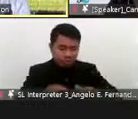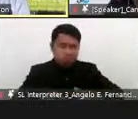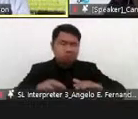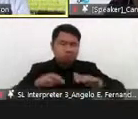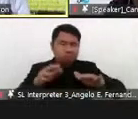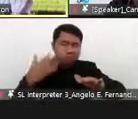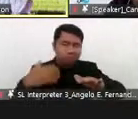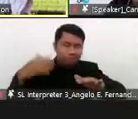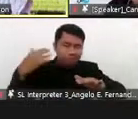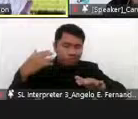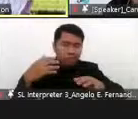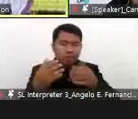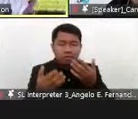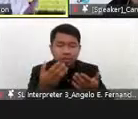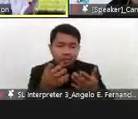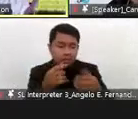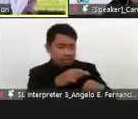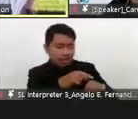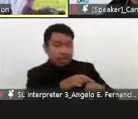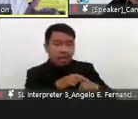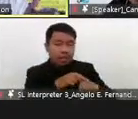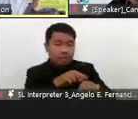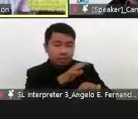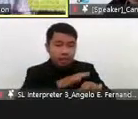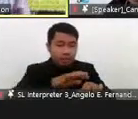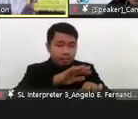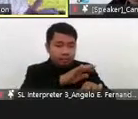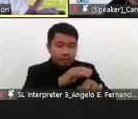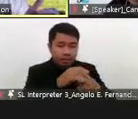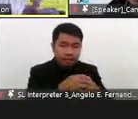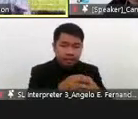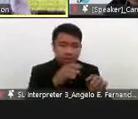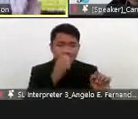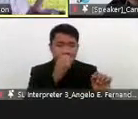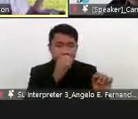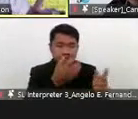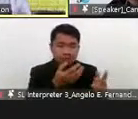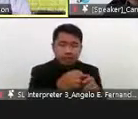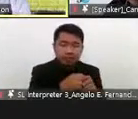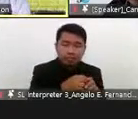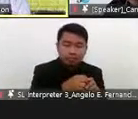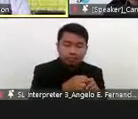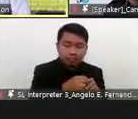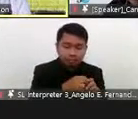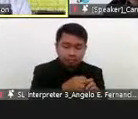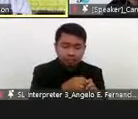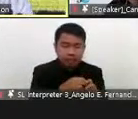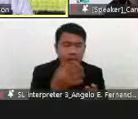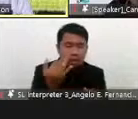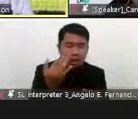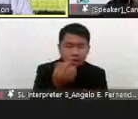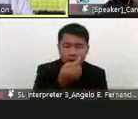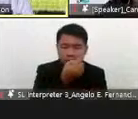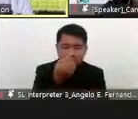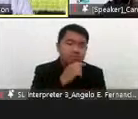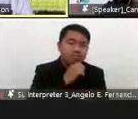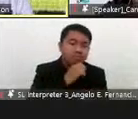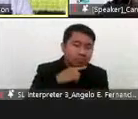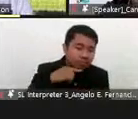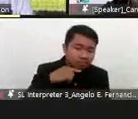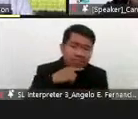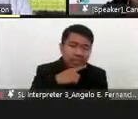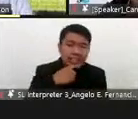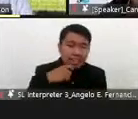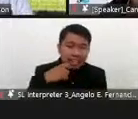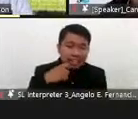the landscape above might have been exposed because it was dry to a period of aridity or of dryness. And that makes the heavy rainfall